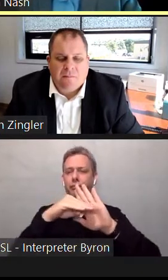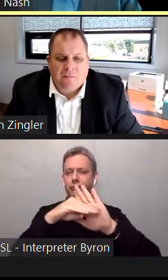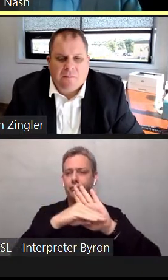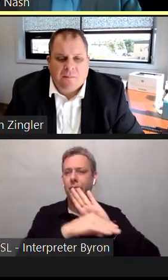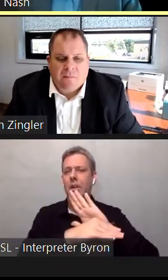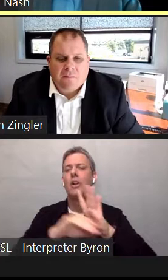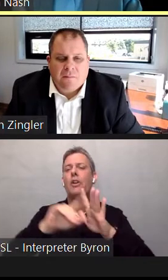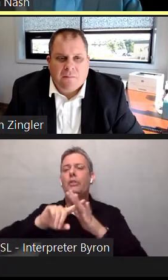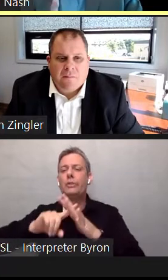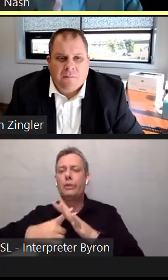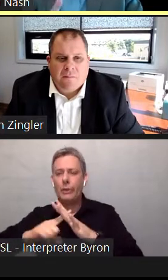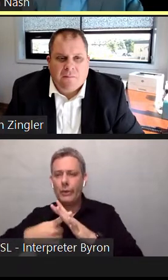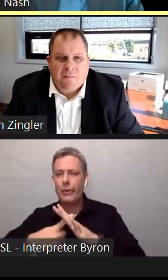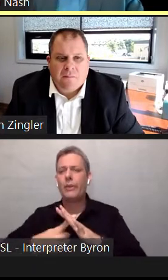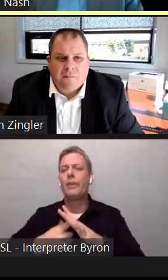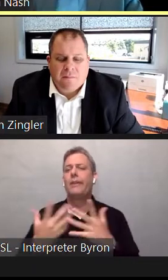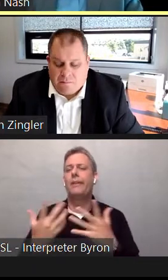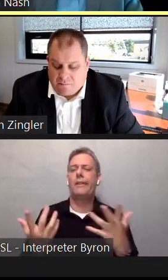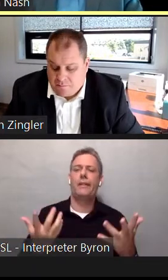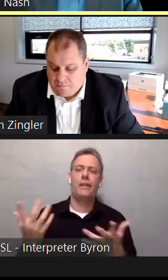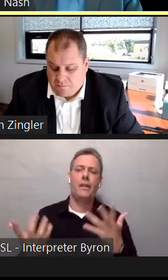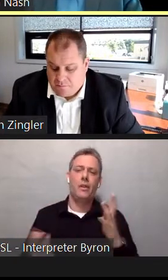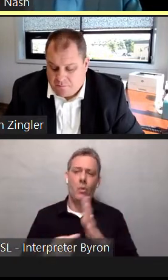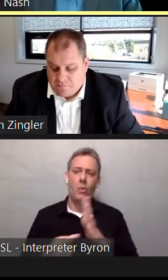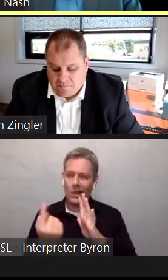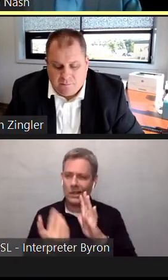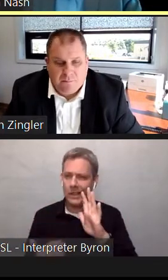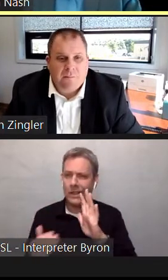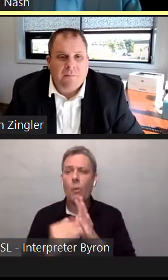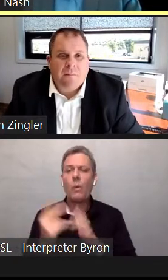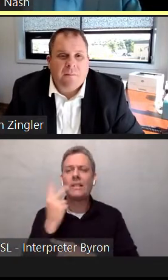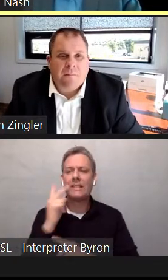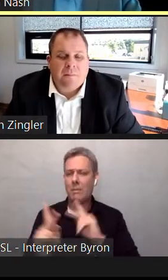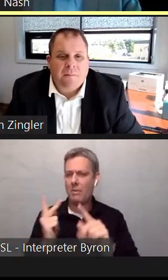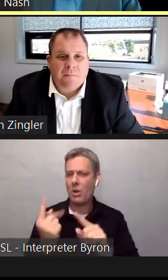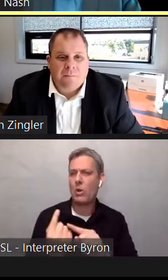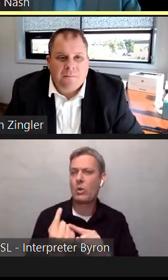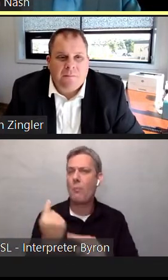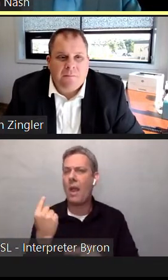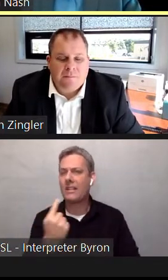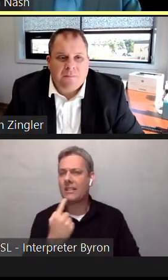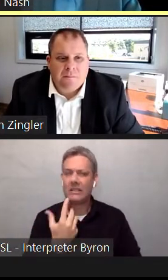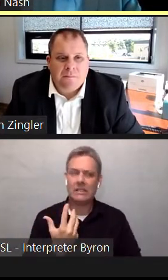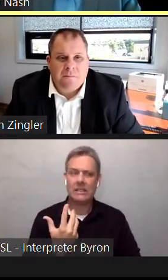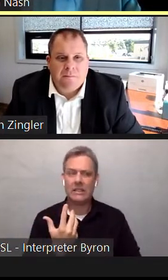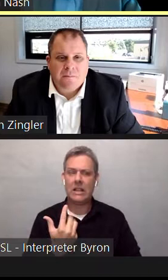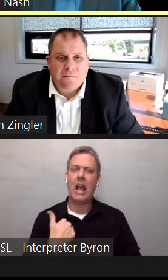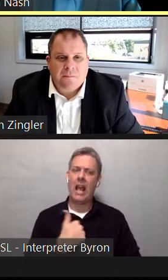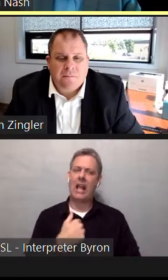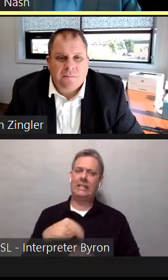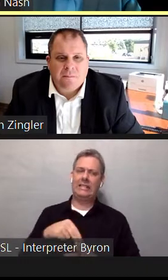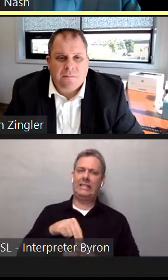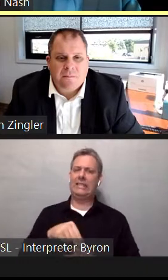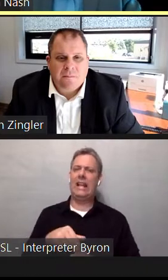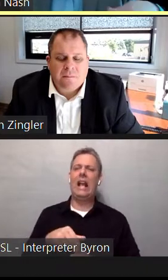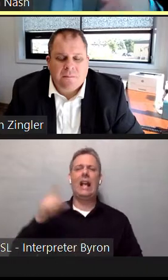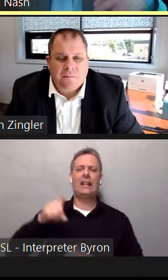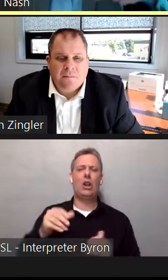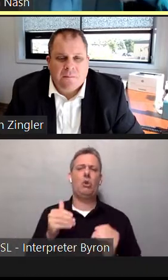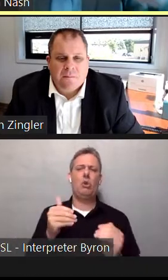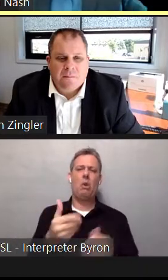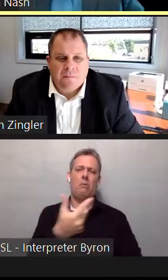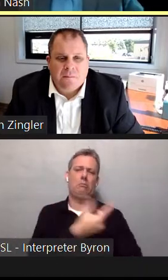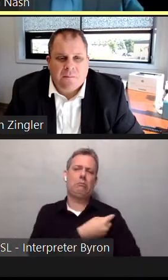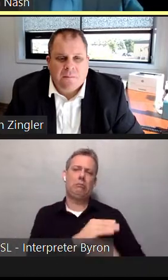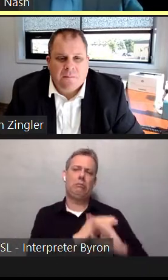resurgence, you know, once again, we see people going back and saying, "Ooh, I better get vaccinated." And we probably have a little bit better information for